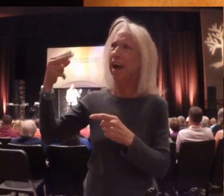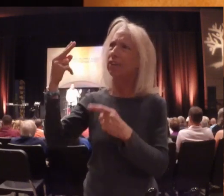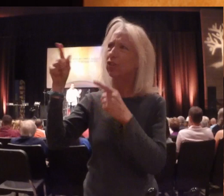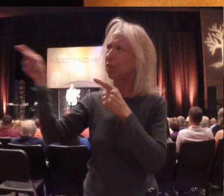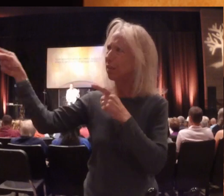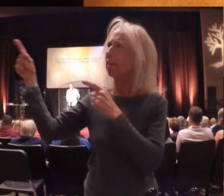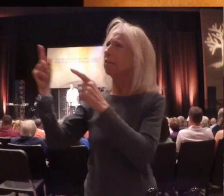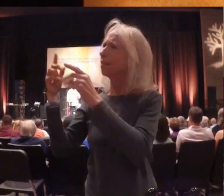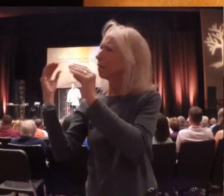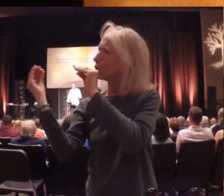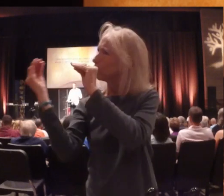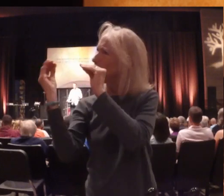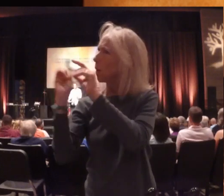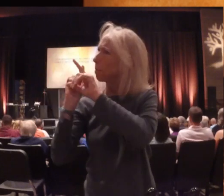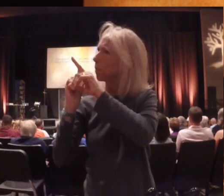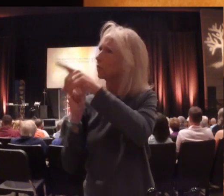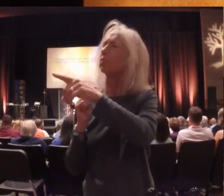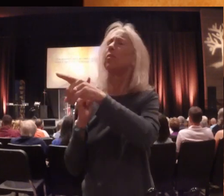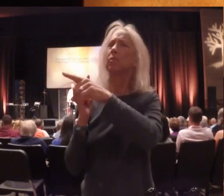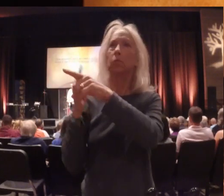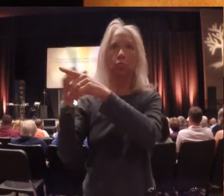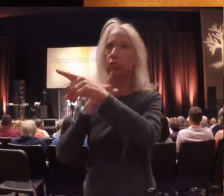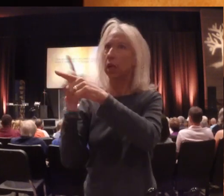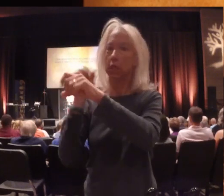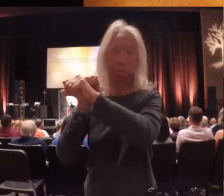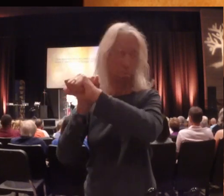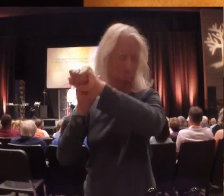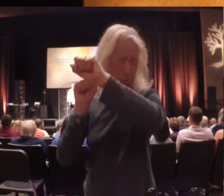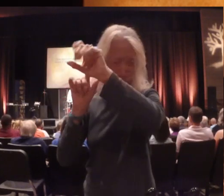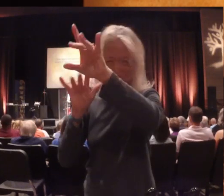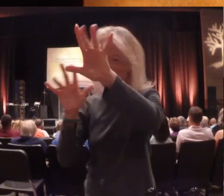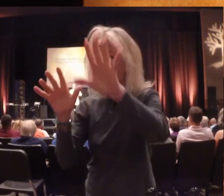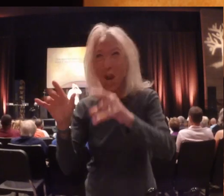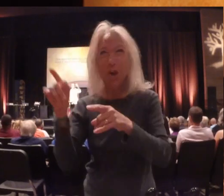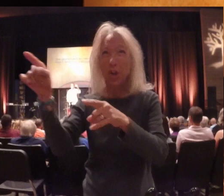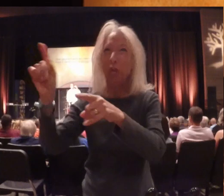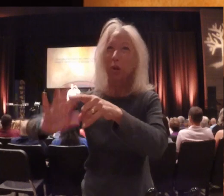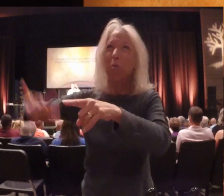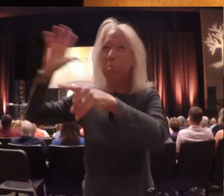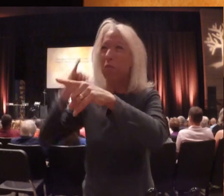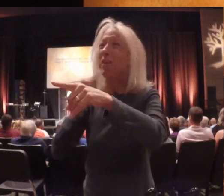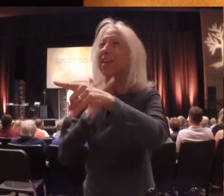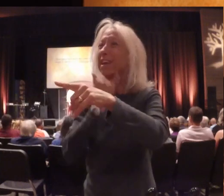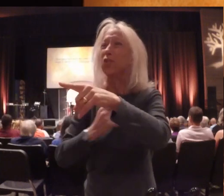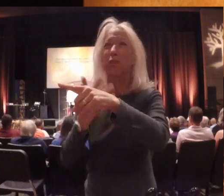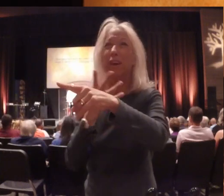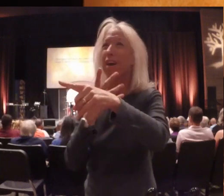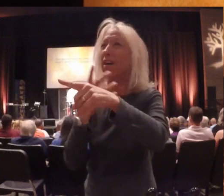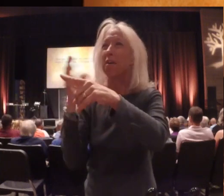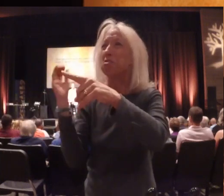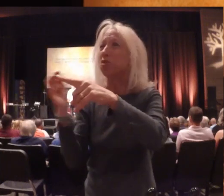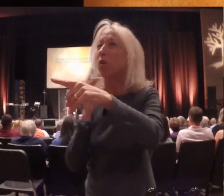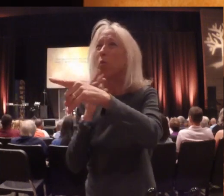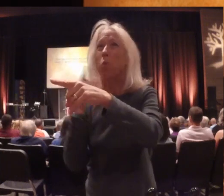stories about Elijah. When the nation was in a great drought, Elijah called on God, and God sent rain from